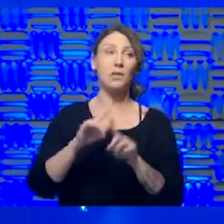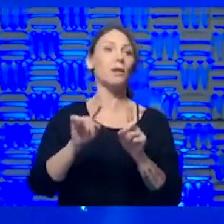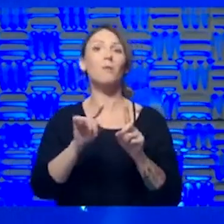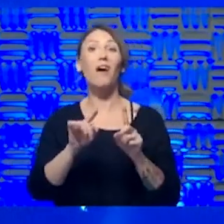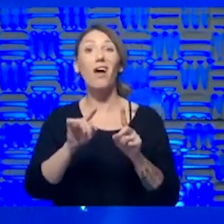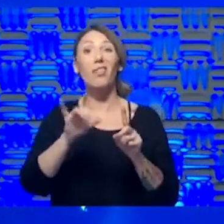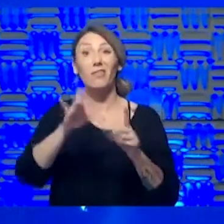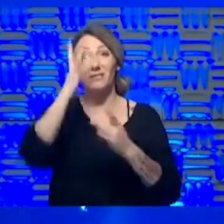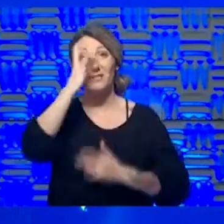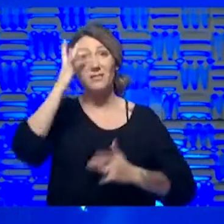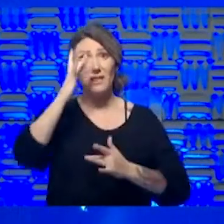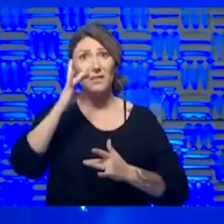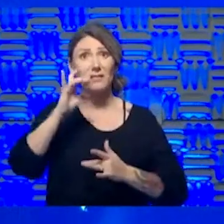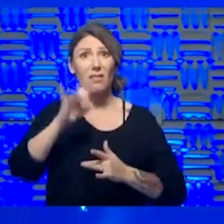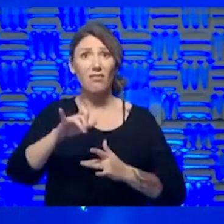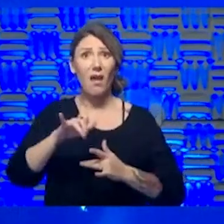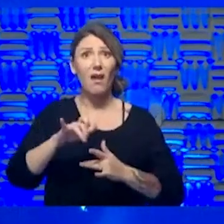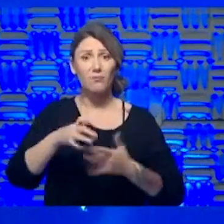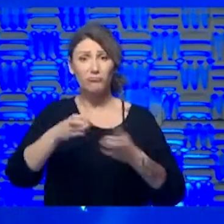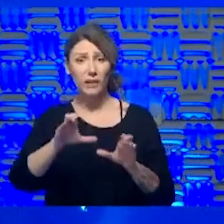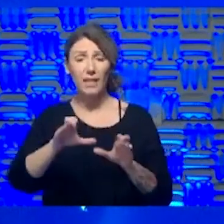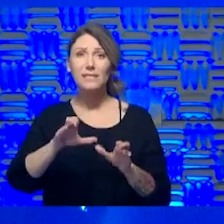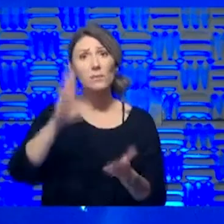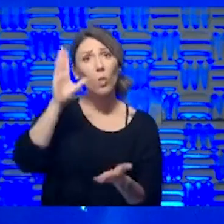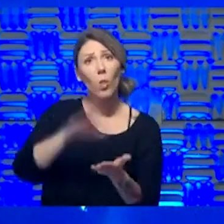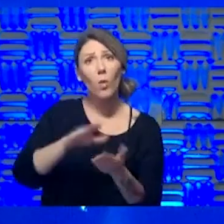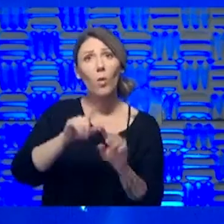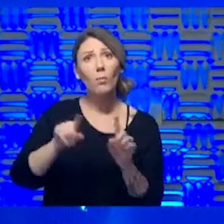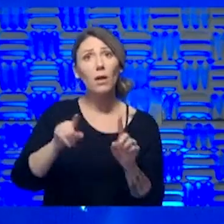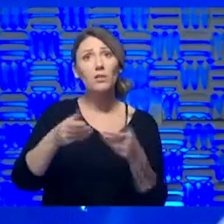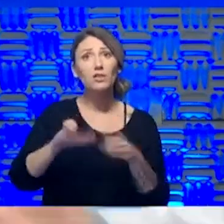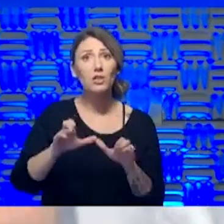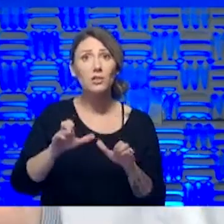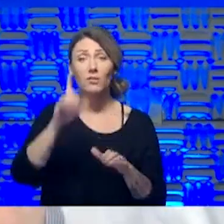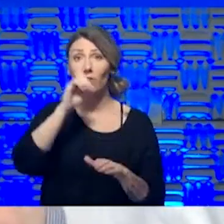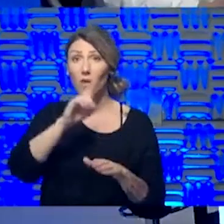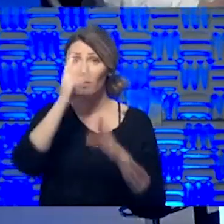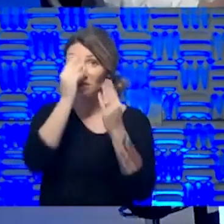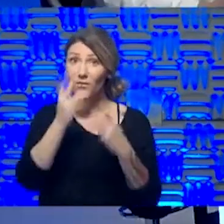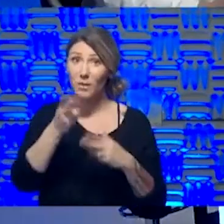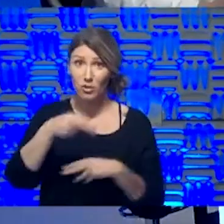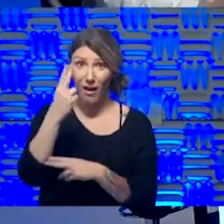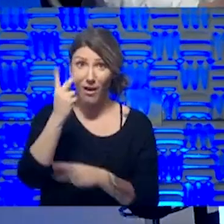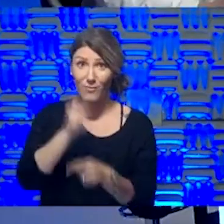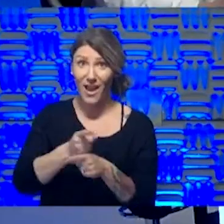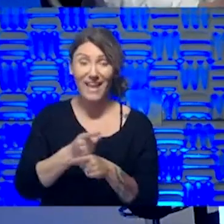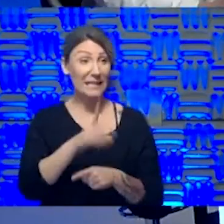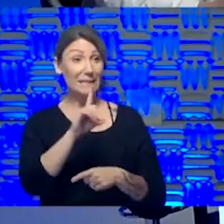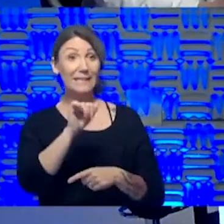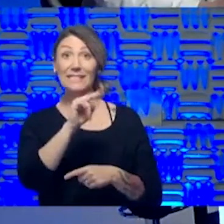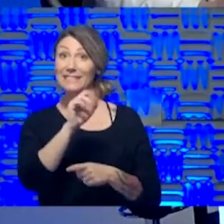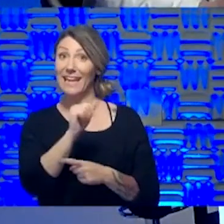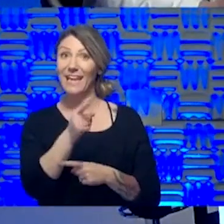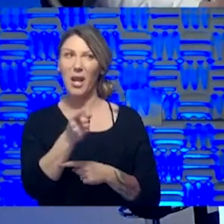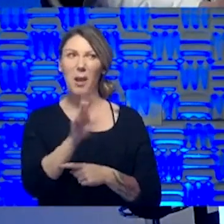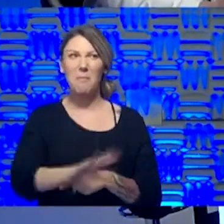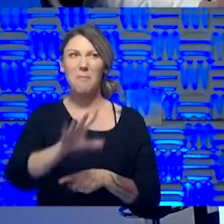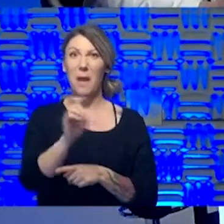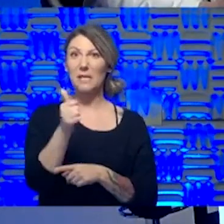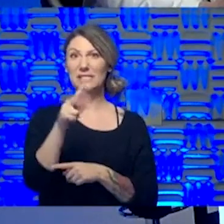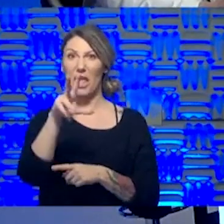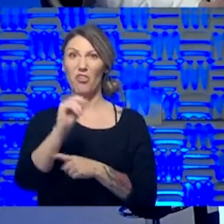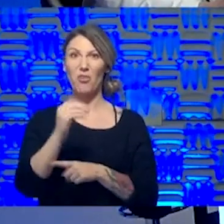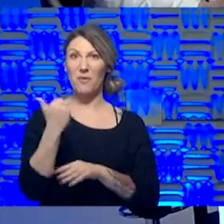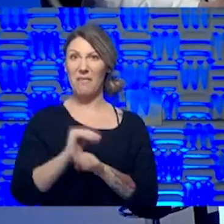relatively low overall, the chances of false information are higher, Dana. Yeah. And you and I were, I think about 10:30 last night, he said, see, look,